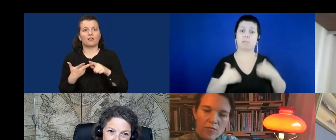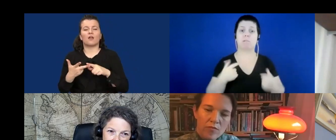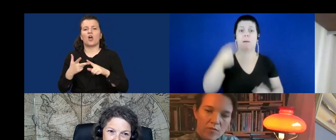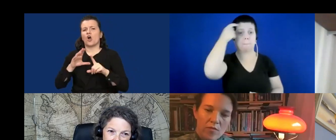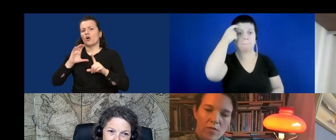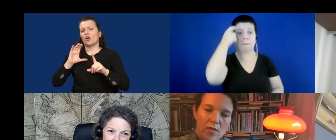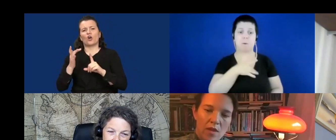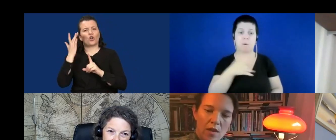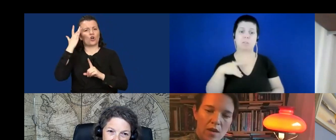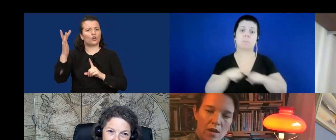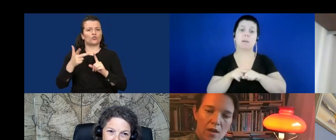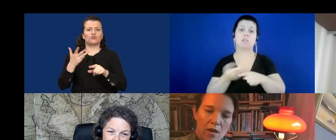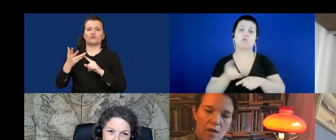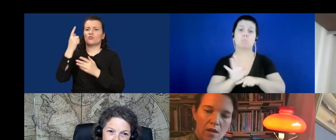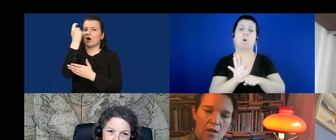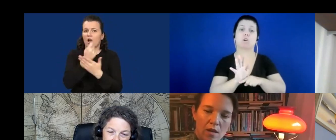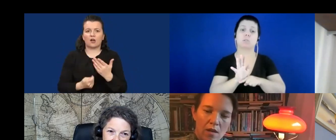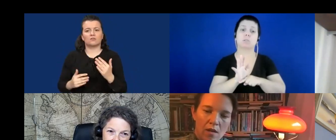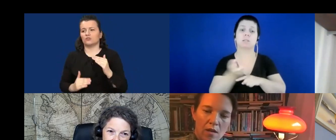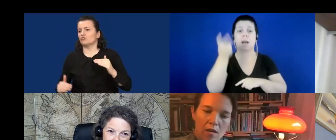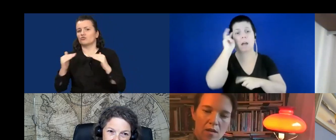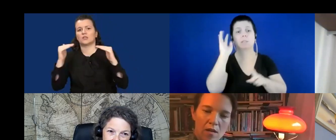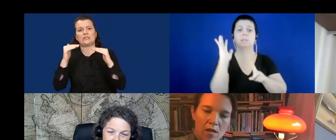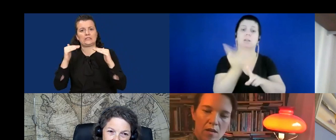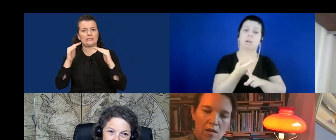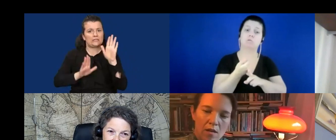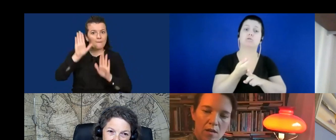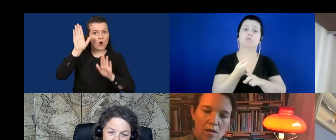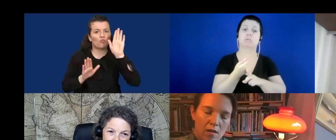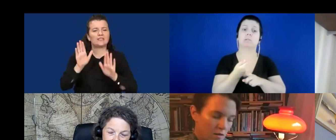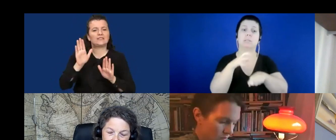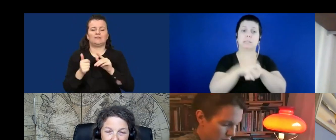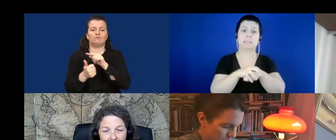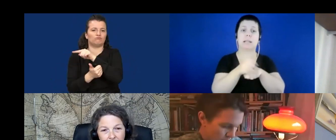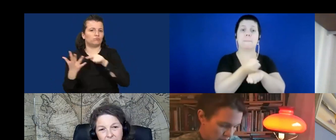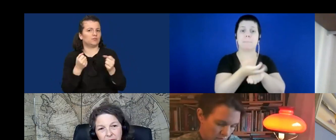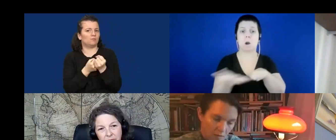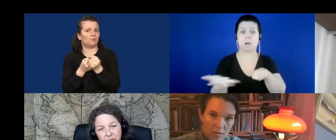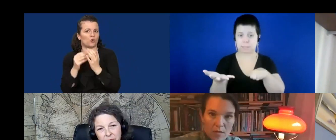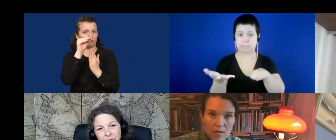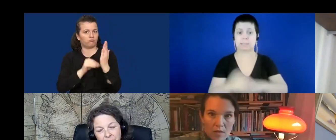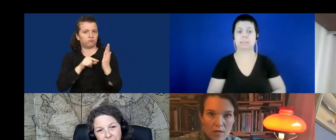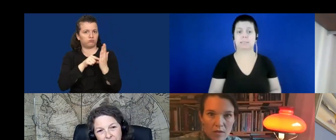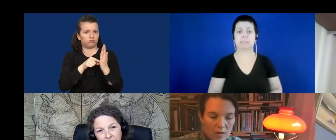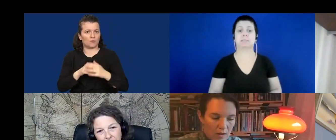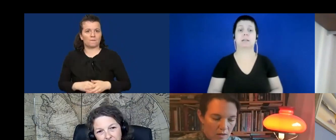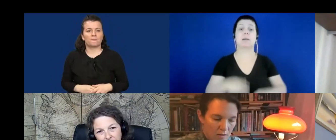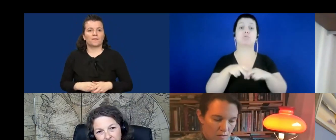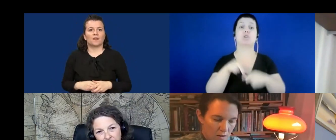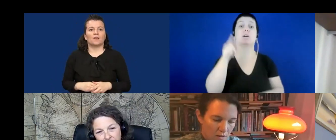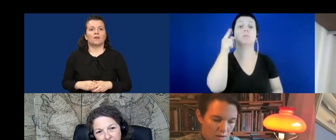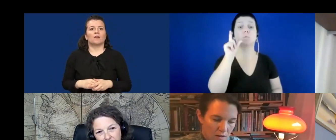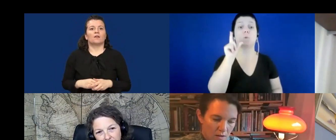the arts, justice and democracy. As part of that, I manage the contract for Contact